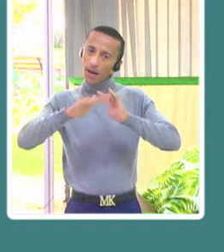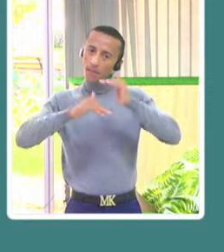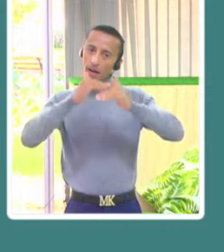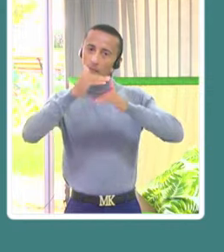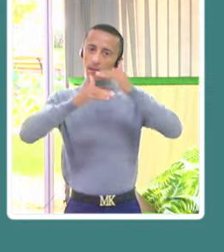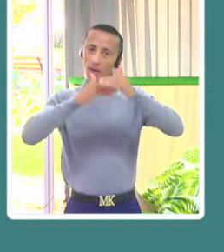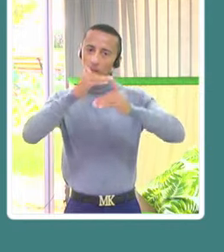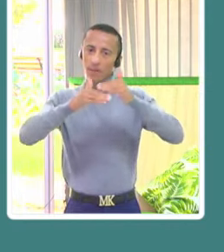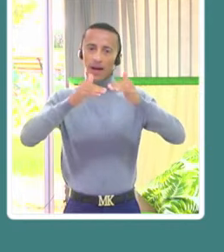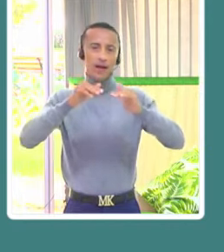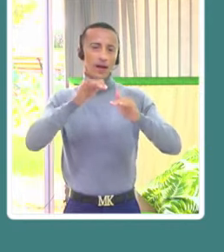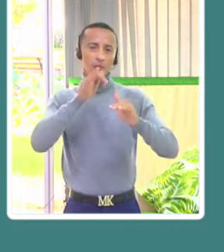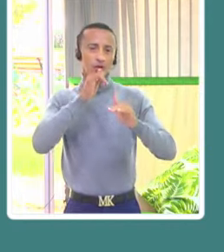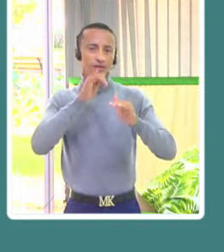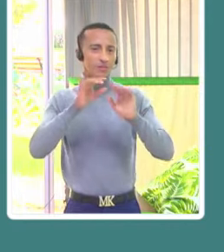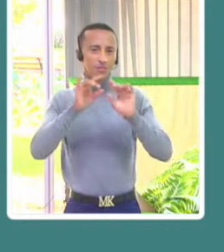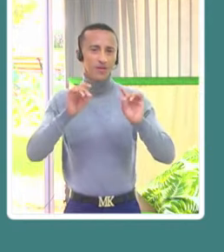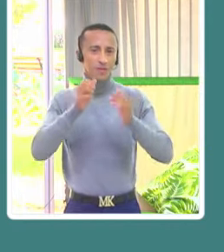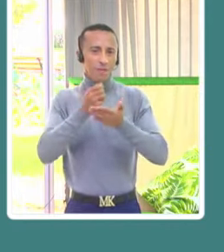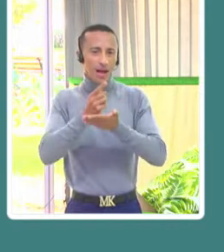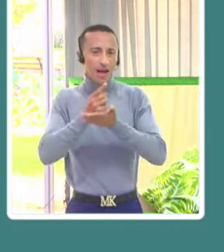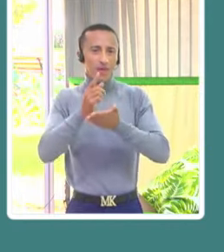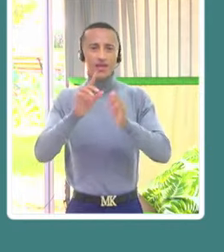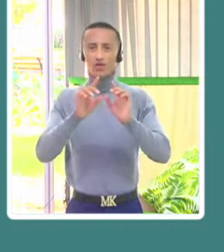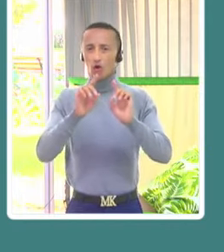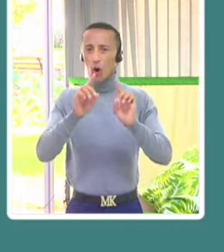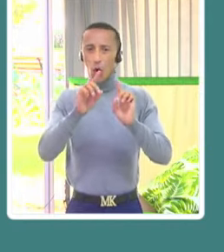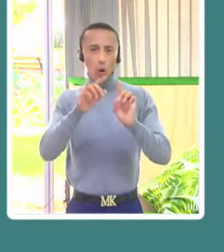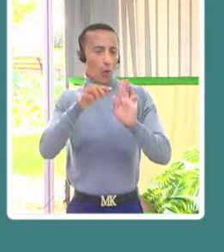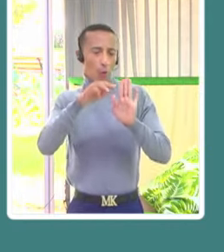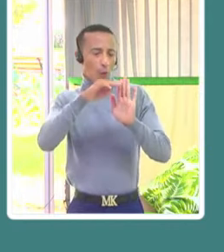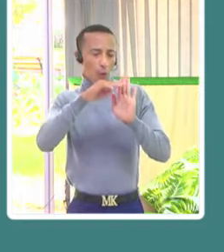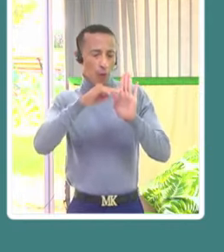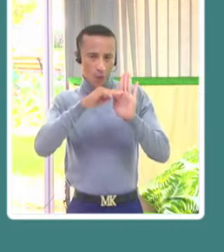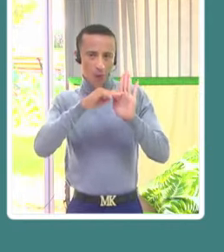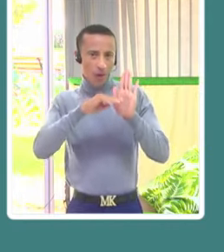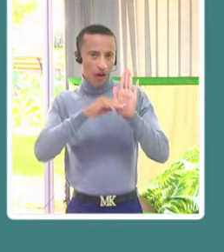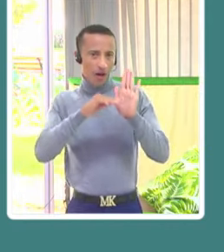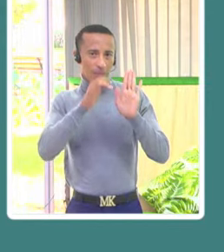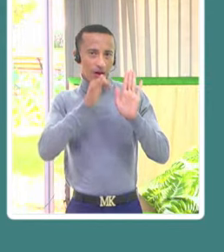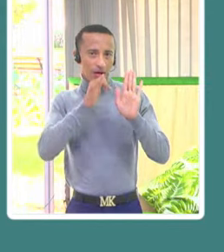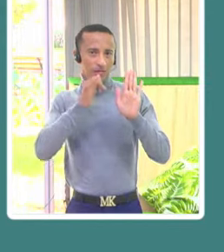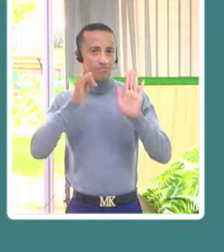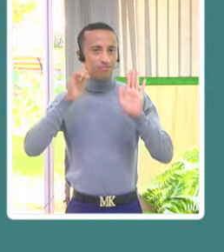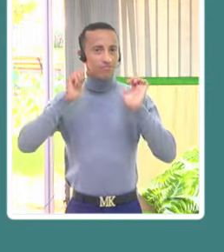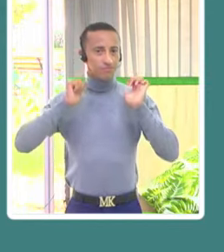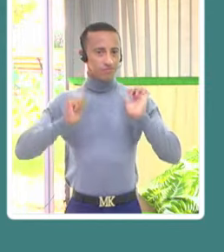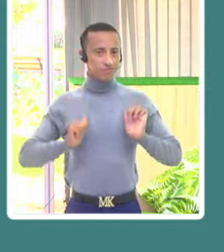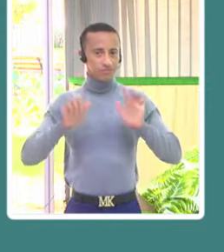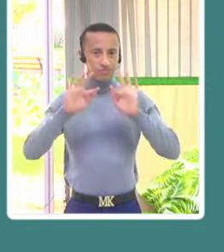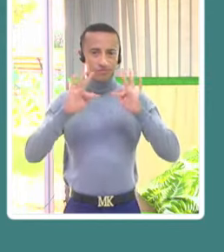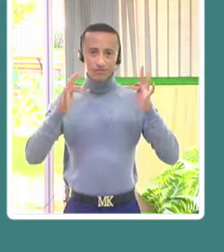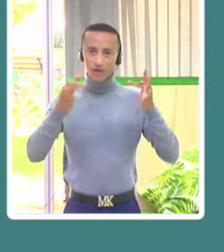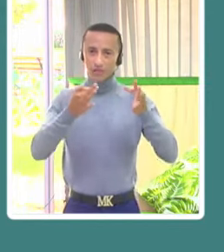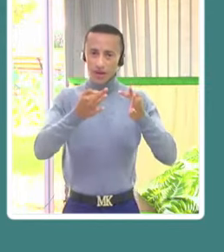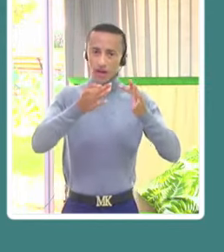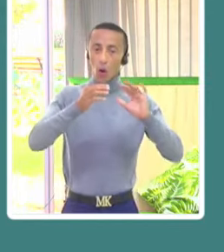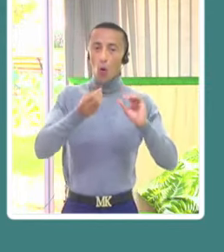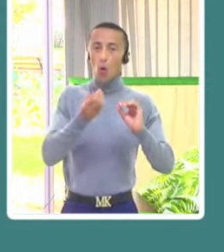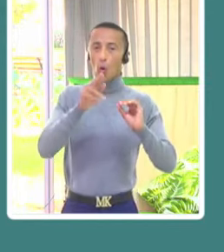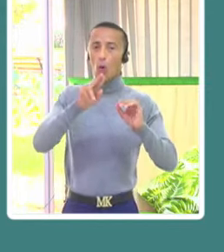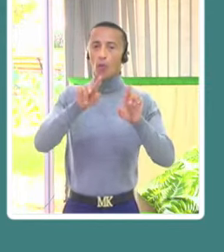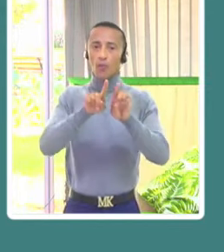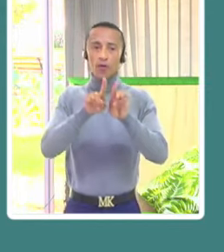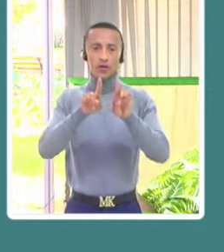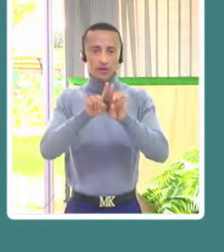one. Bolsa Familia, India's what we call direct benefit transfer. Now,